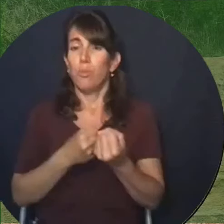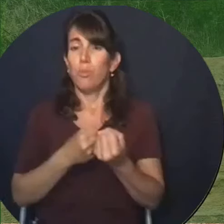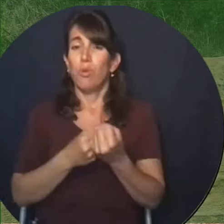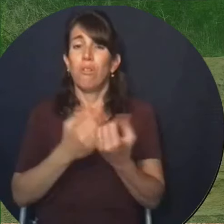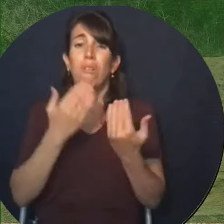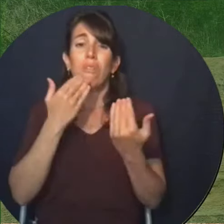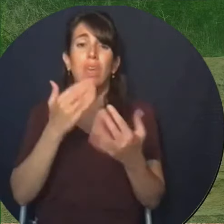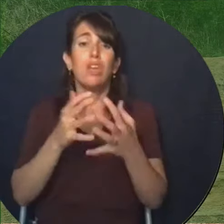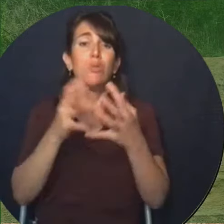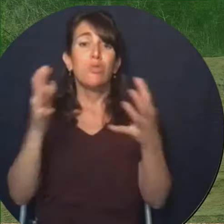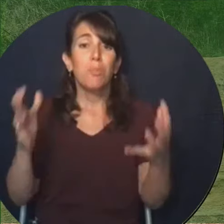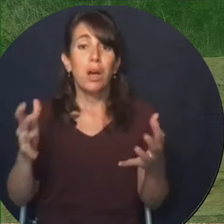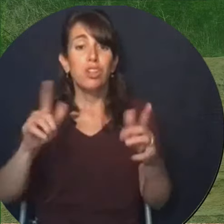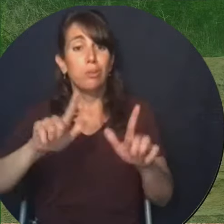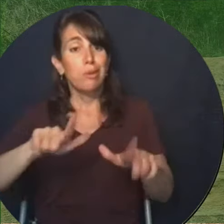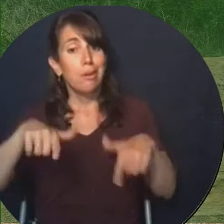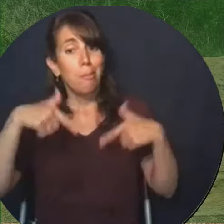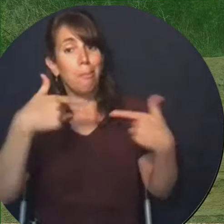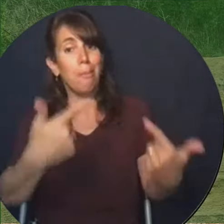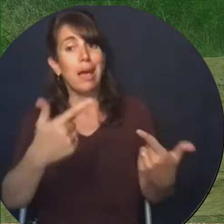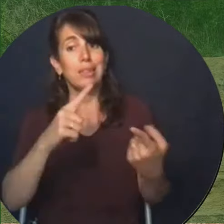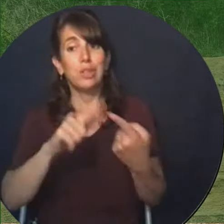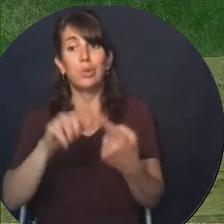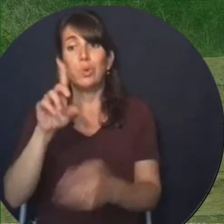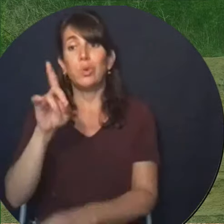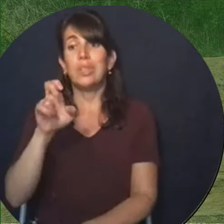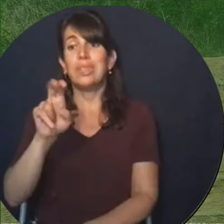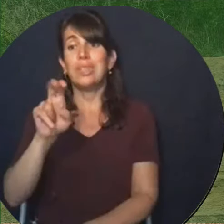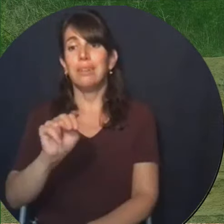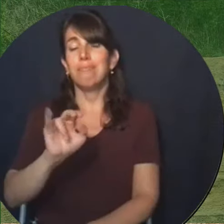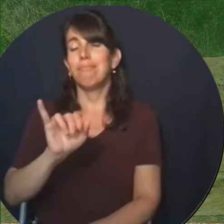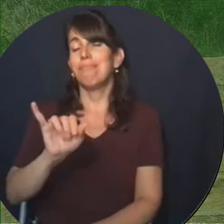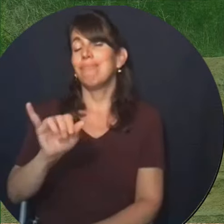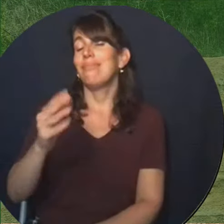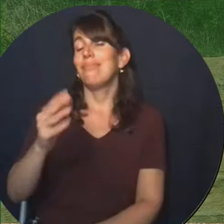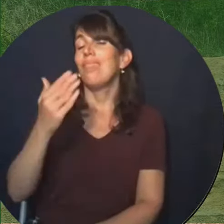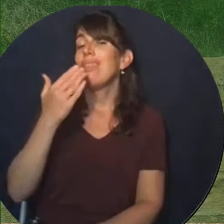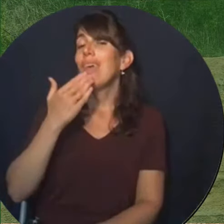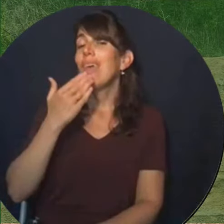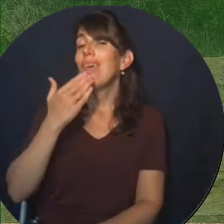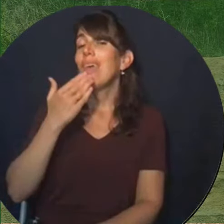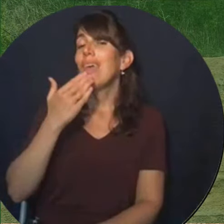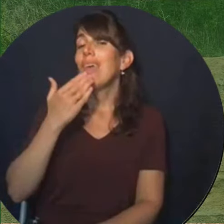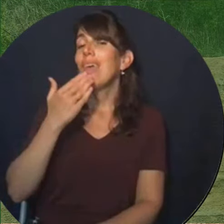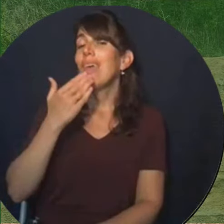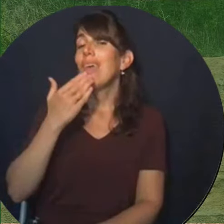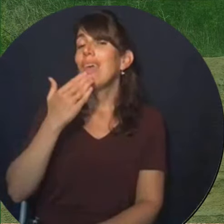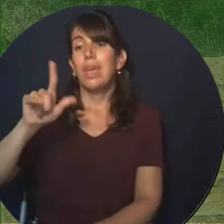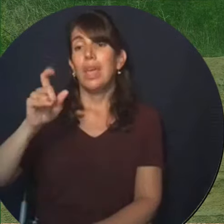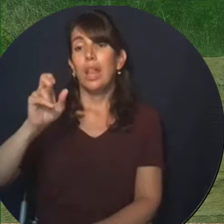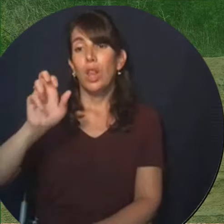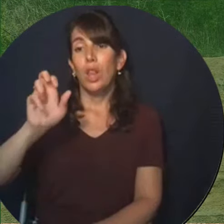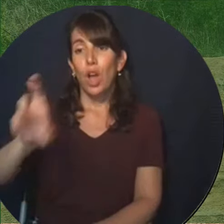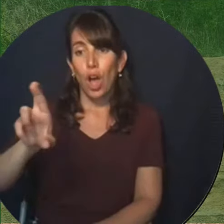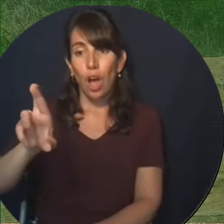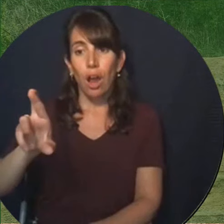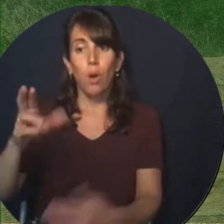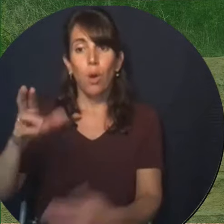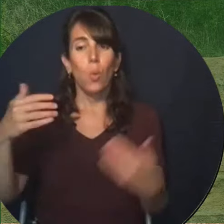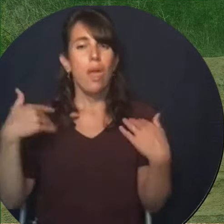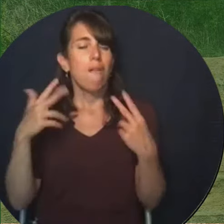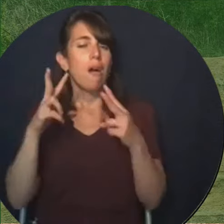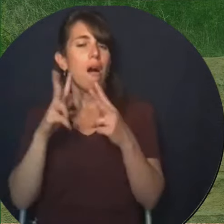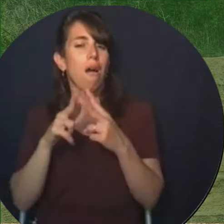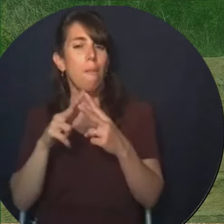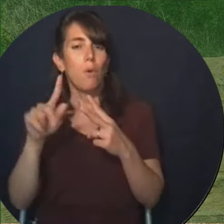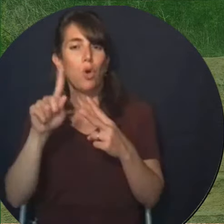Dean. Thank you, Pilar. So useful. We have a couple questions in the chat. People should feel free